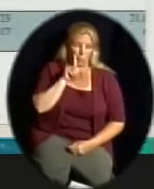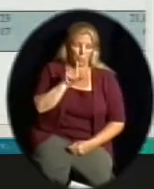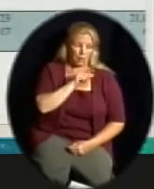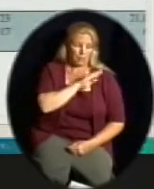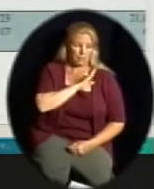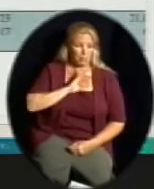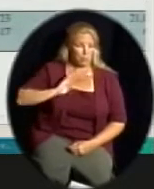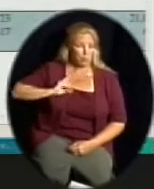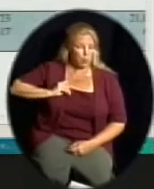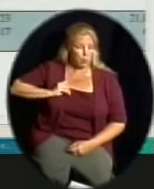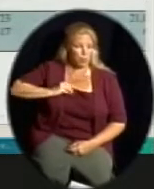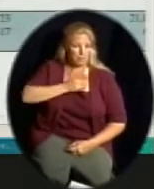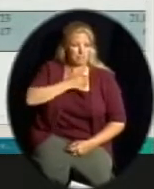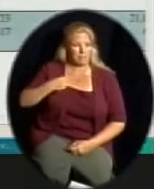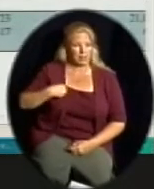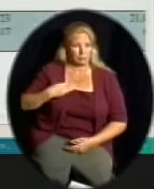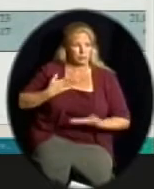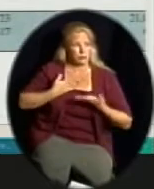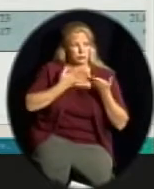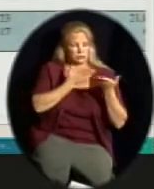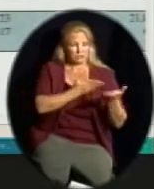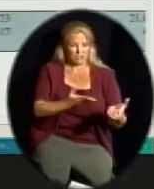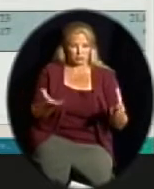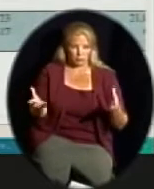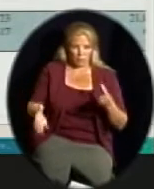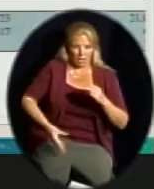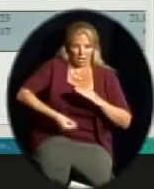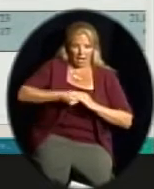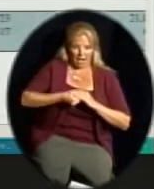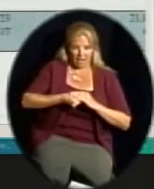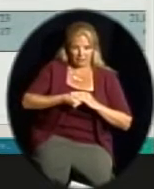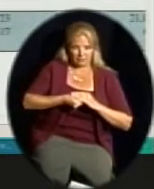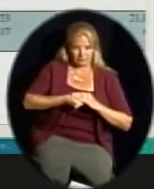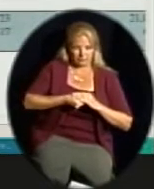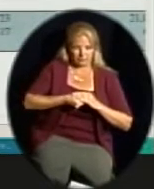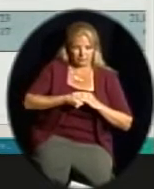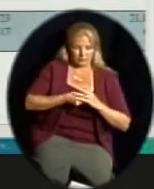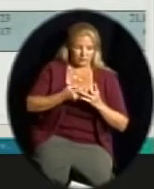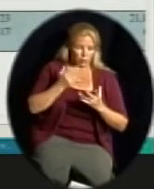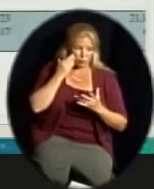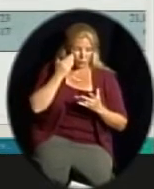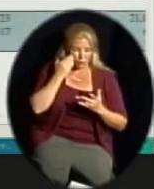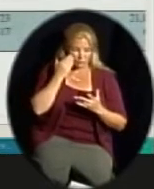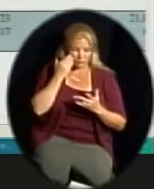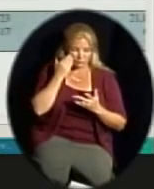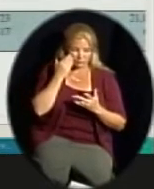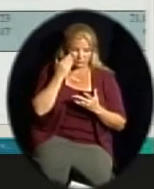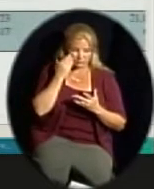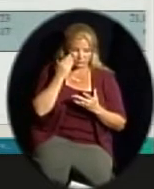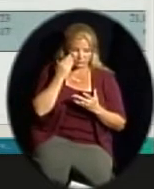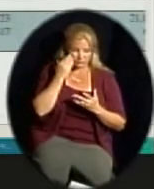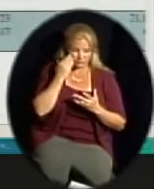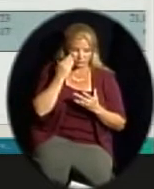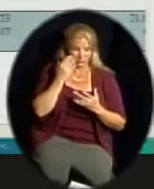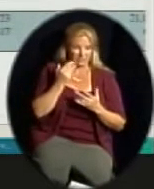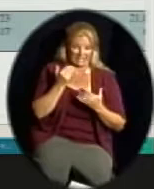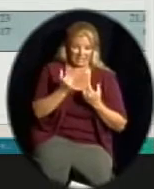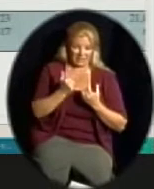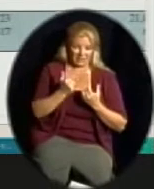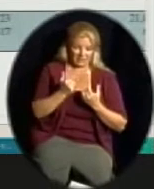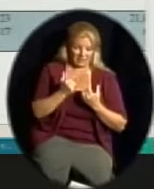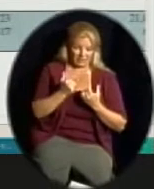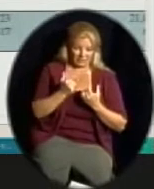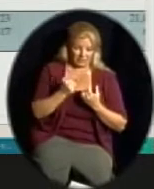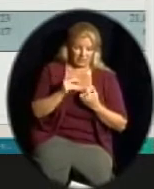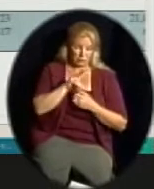very relative meaning to us, and that is that although the budget in this year of 2001 increased by